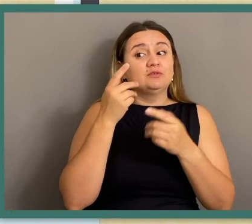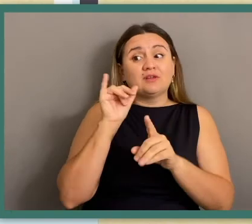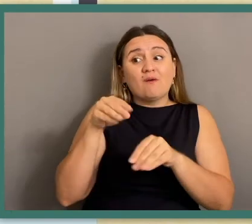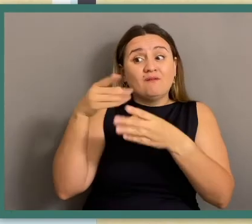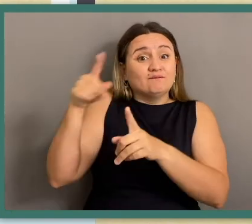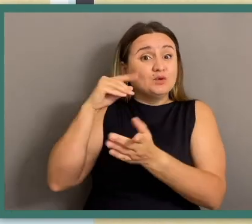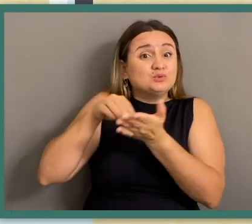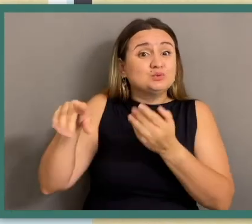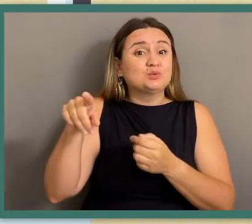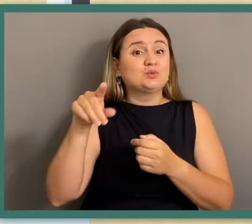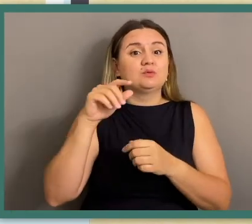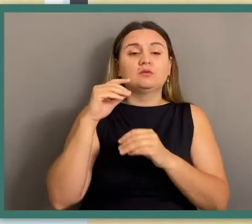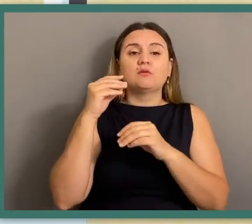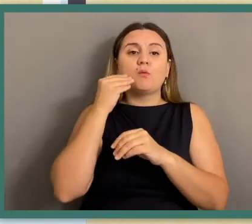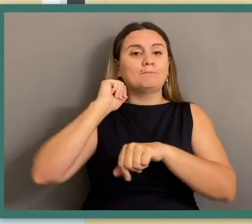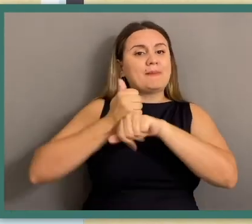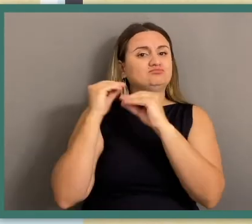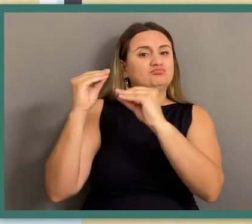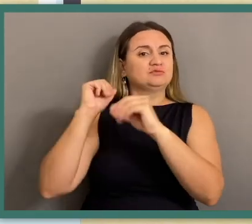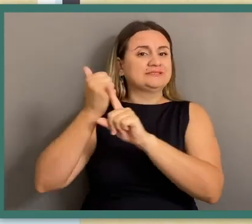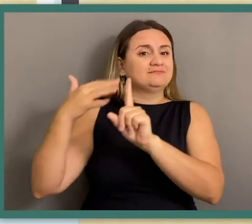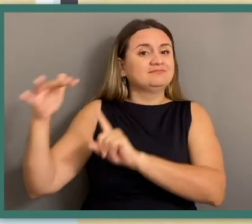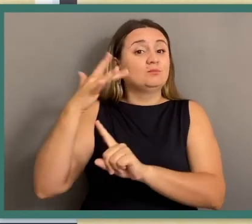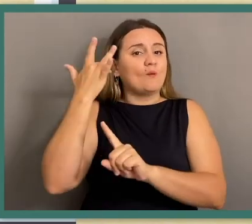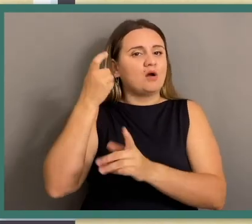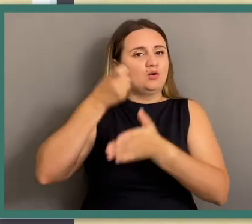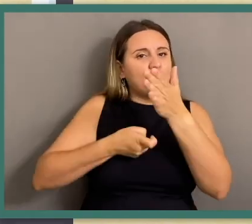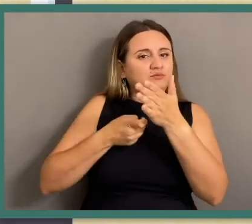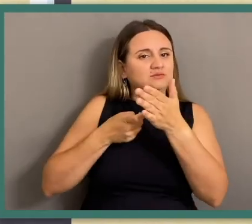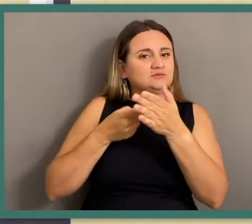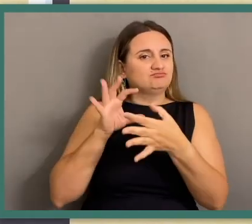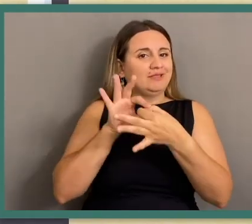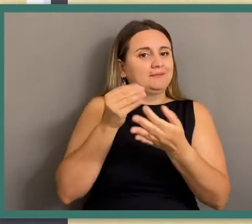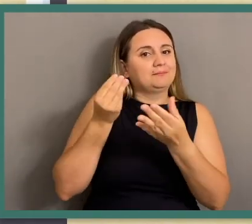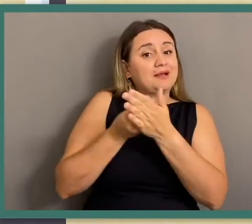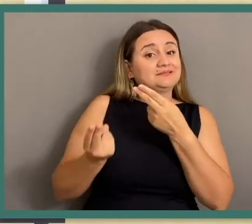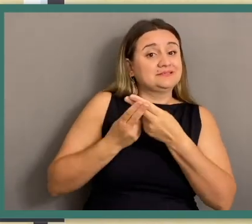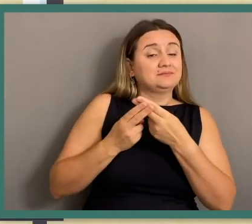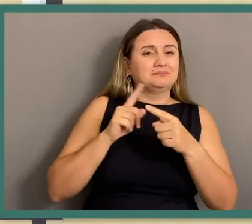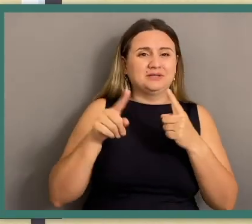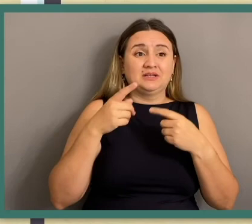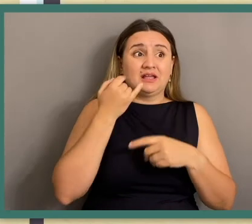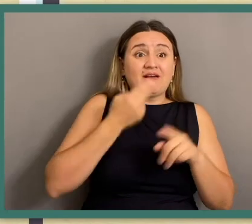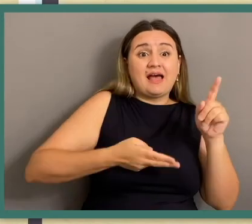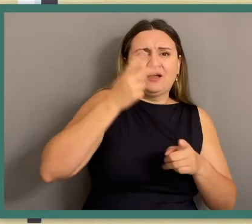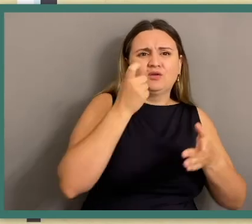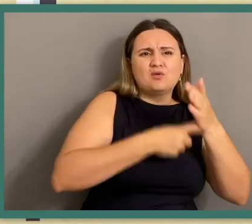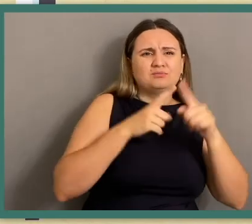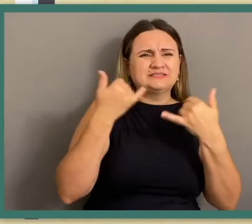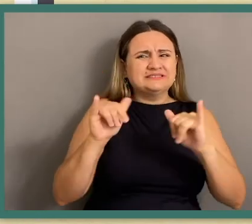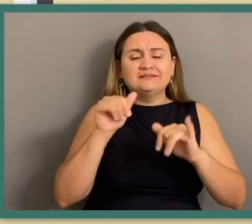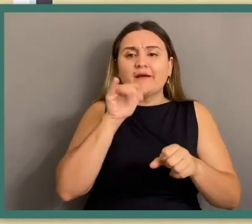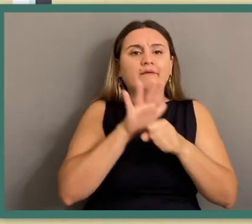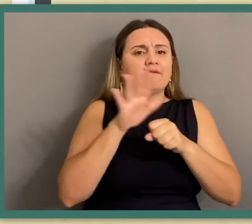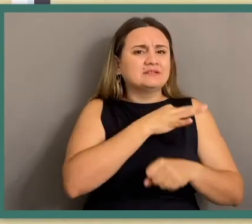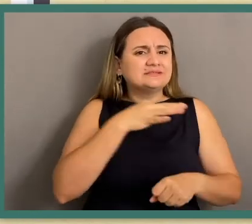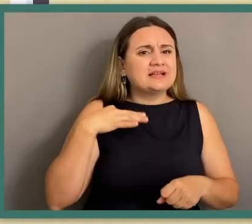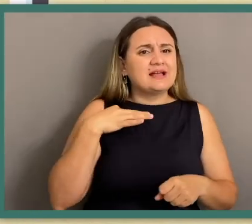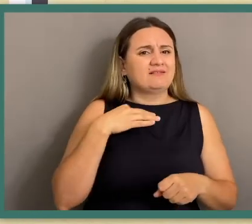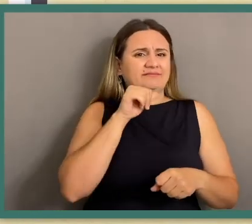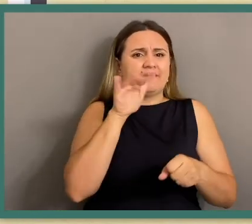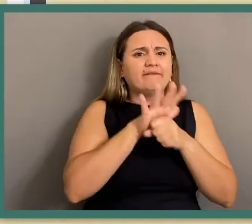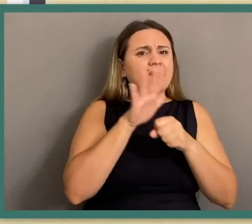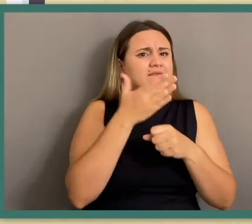home-based instructional settings for cost-related reasons. But high cost or lack of staff are not valid or legal reasons to deny